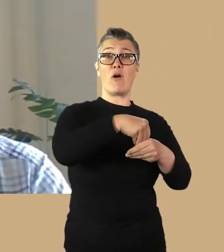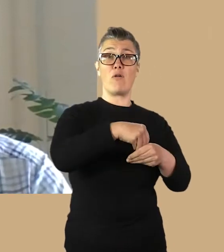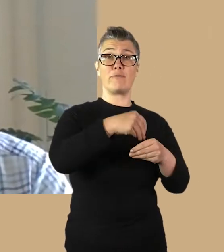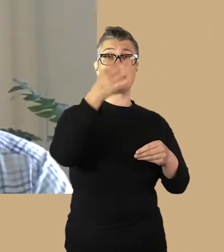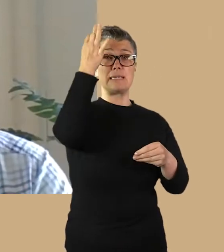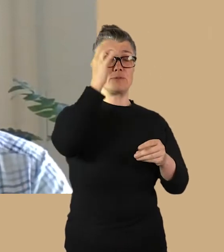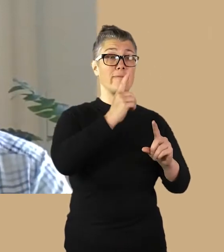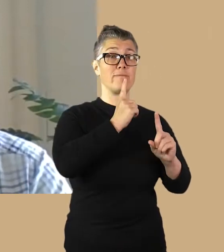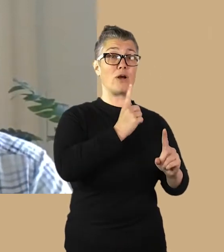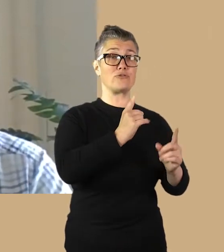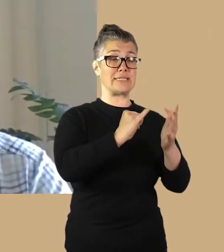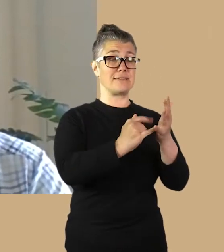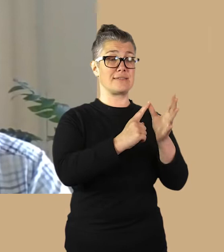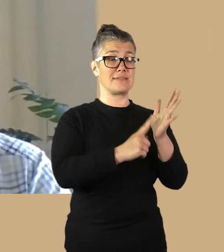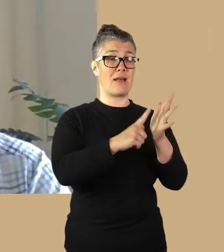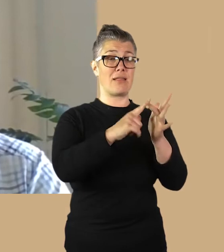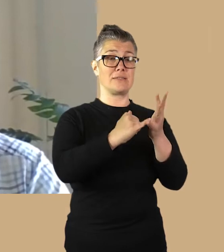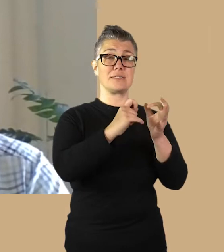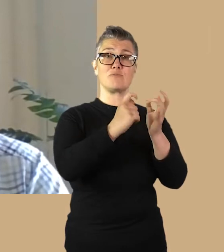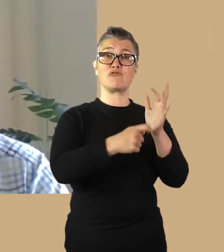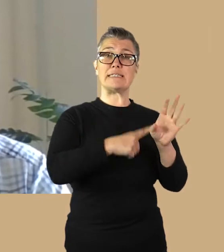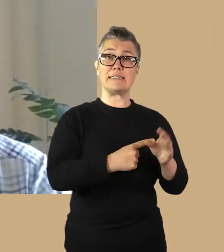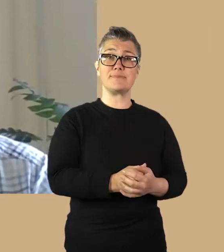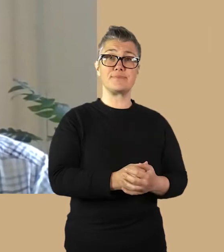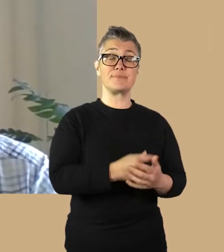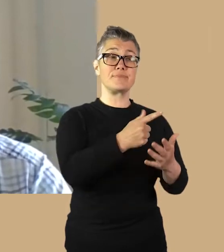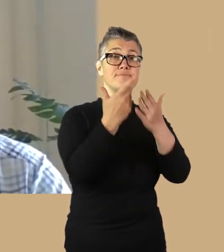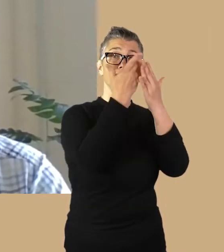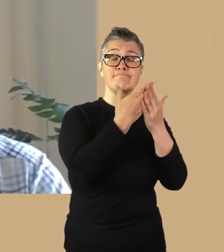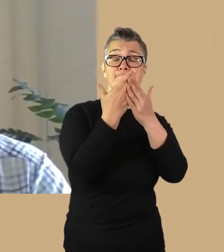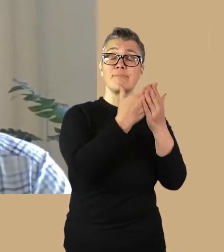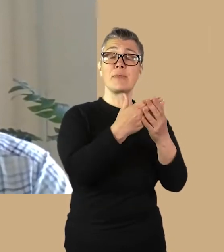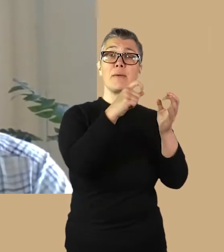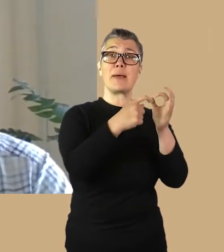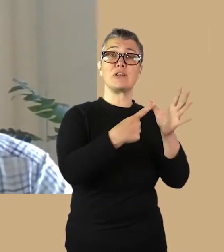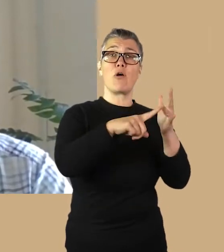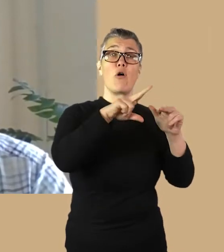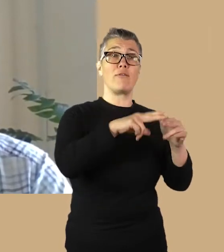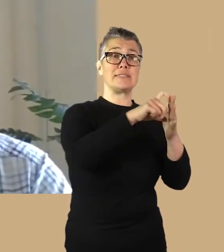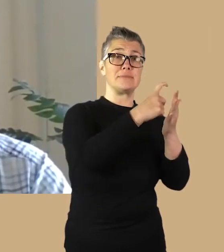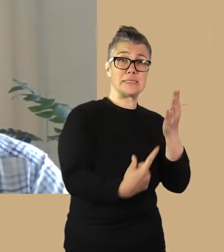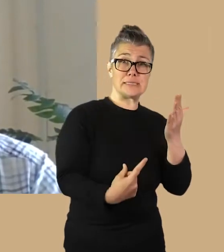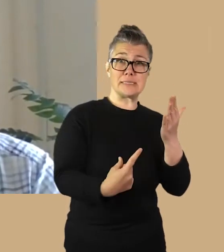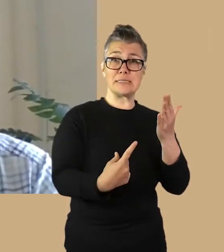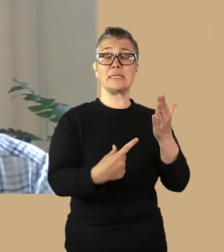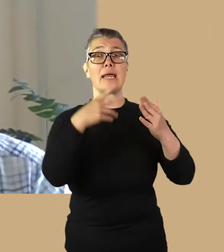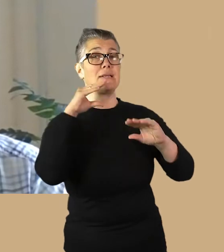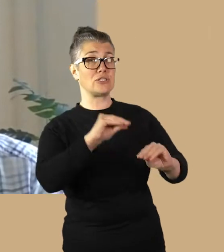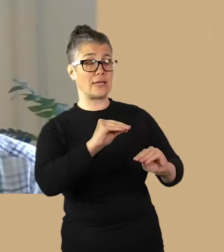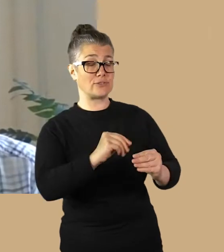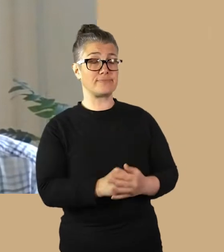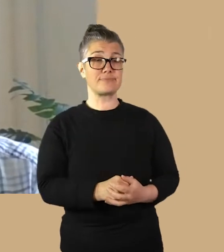Salisbury. Cecilio is a fourth-year full-time university student from Flinders University, studying Bachelor of Disability